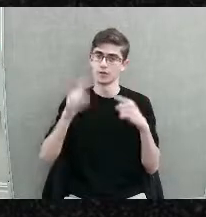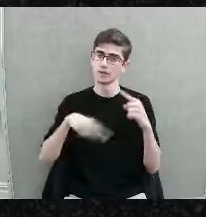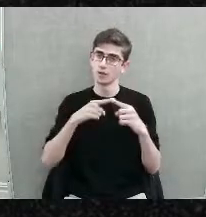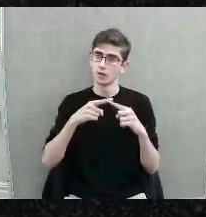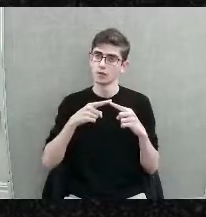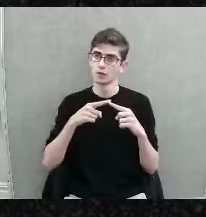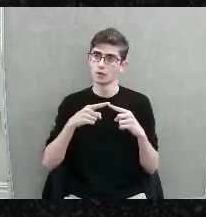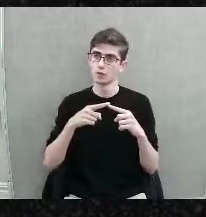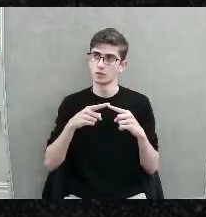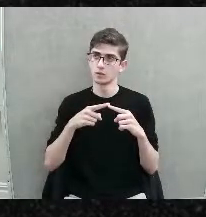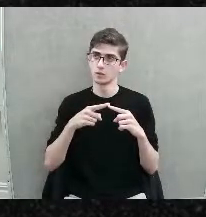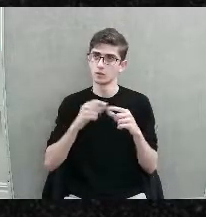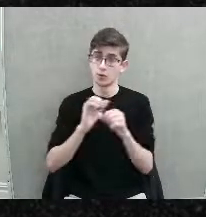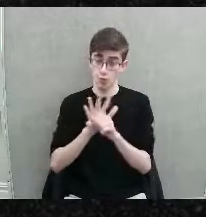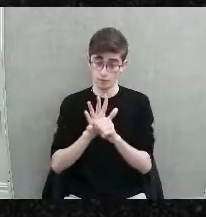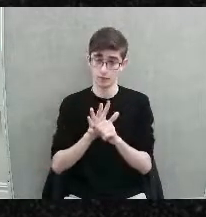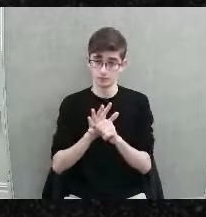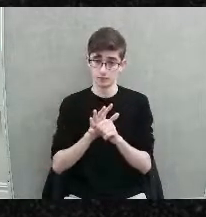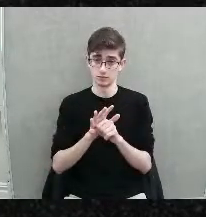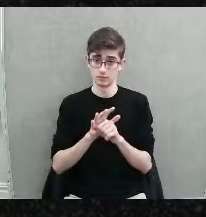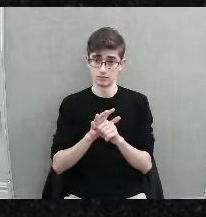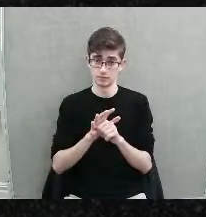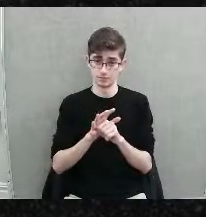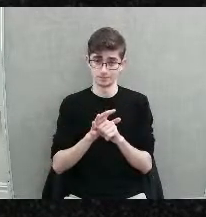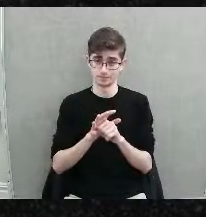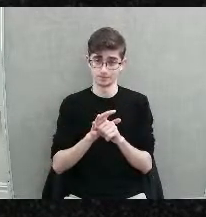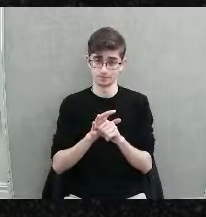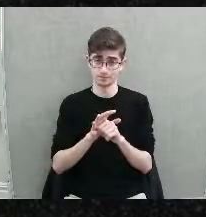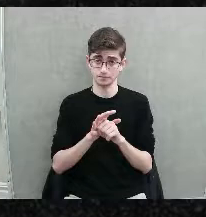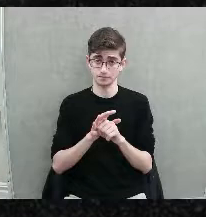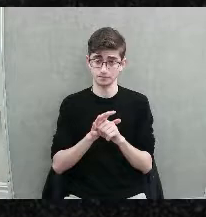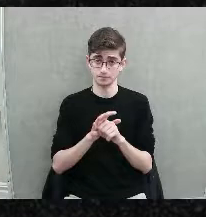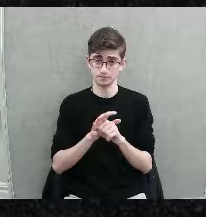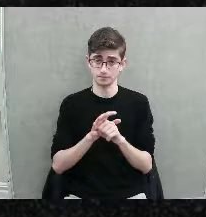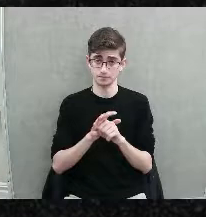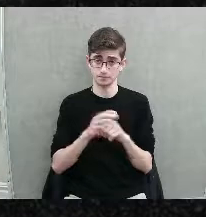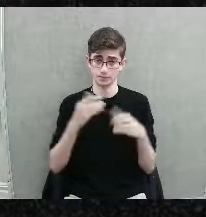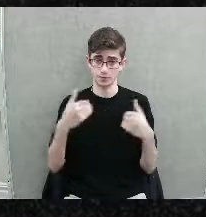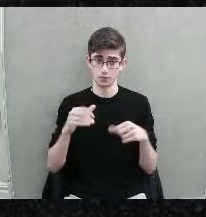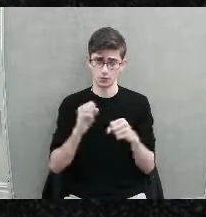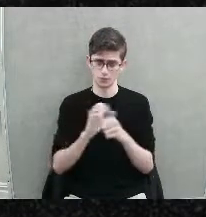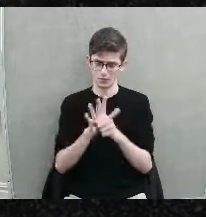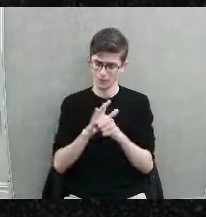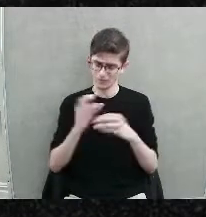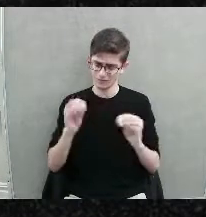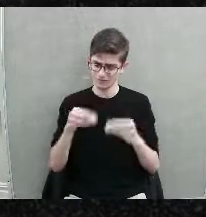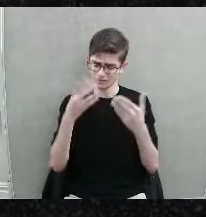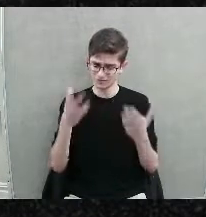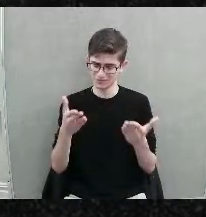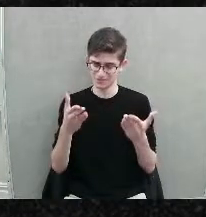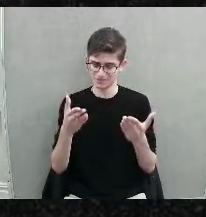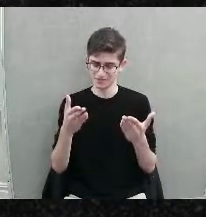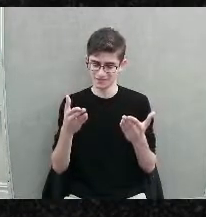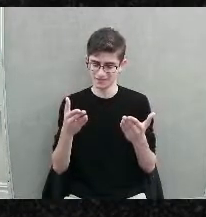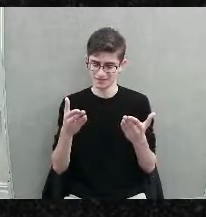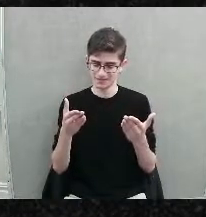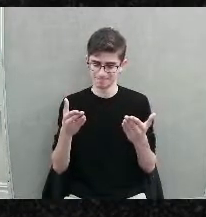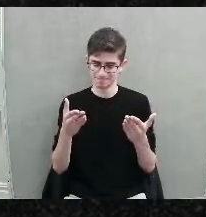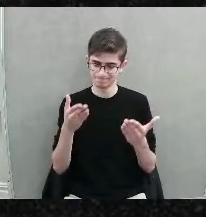ways that it really produced almost the entire disappearance